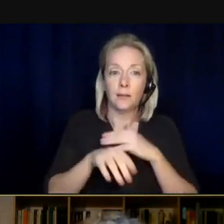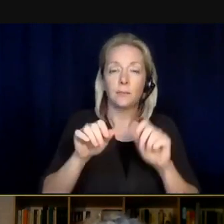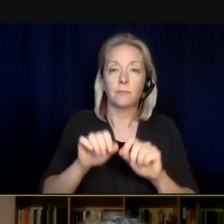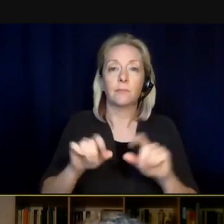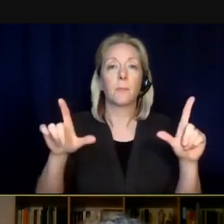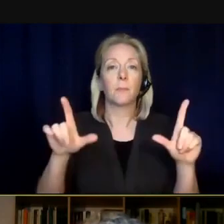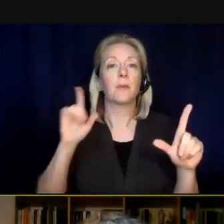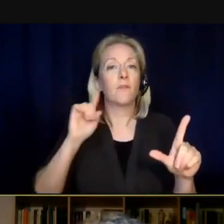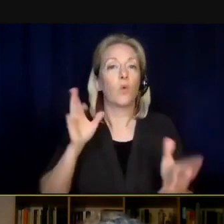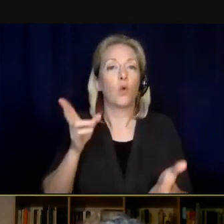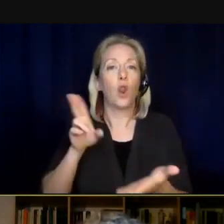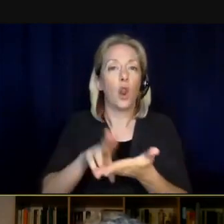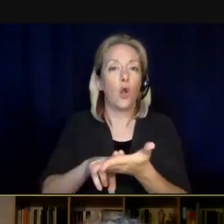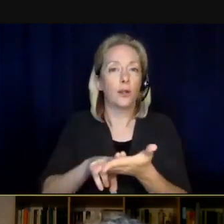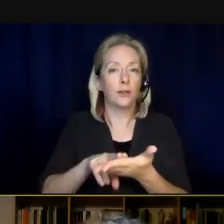login screen.